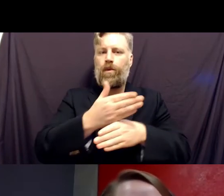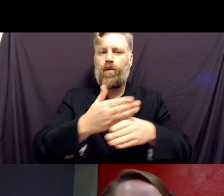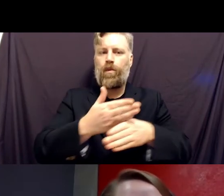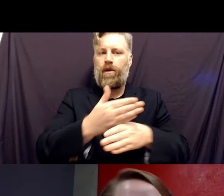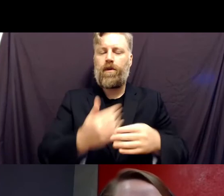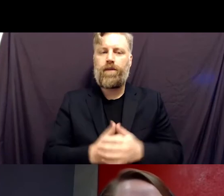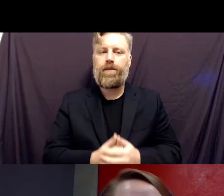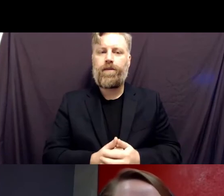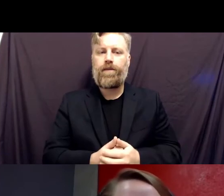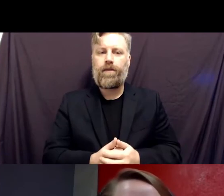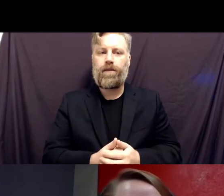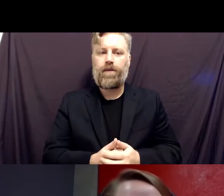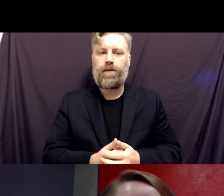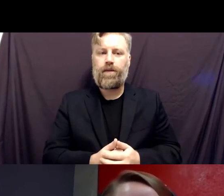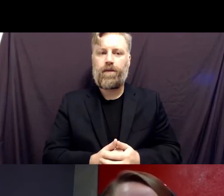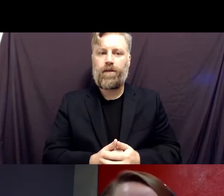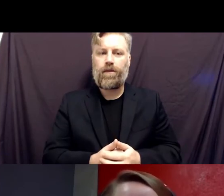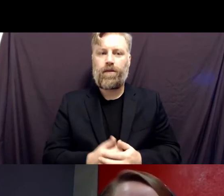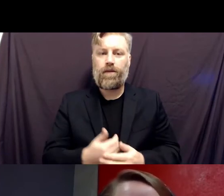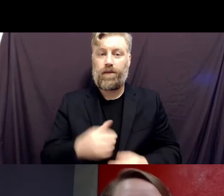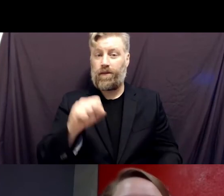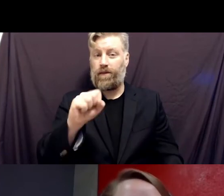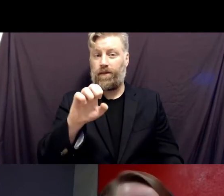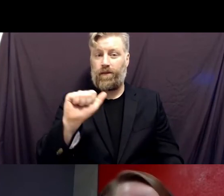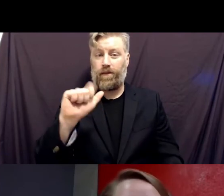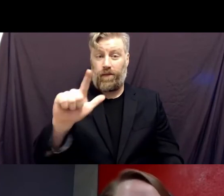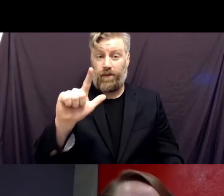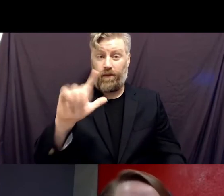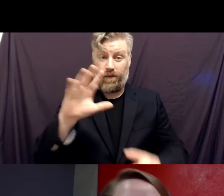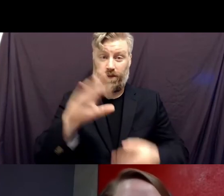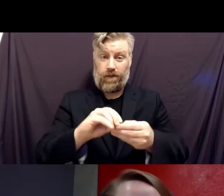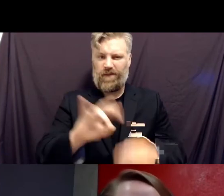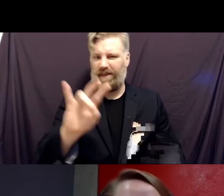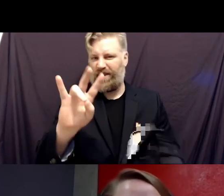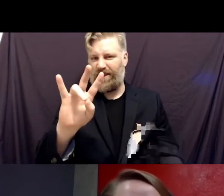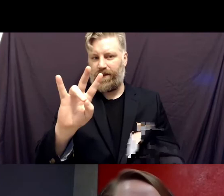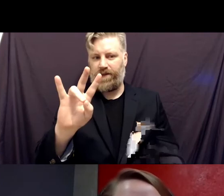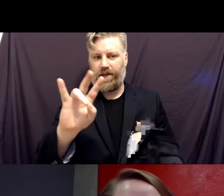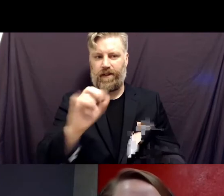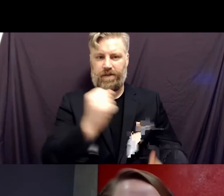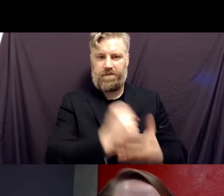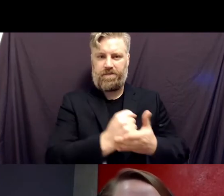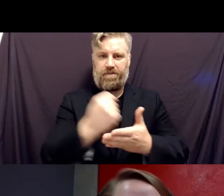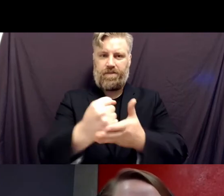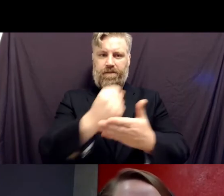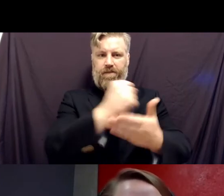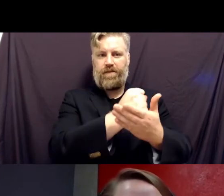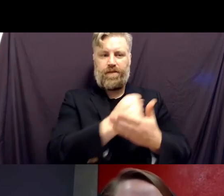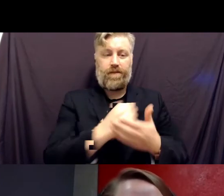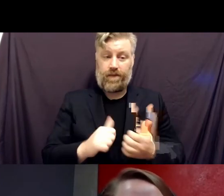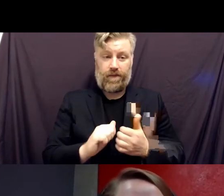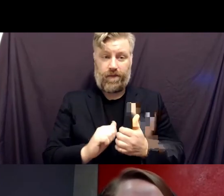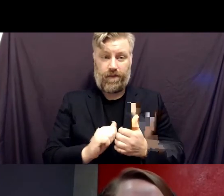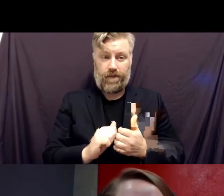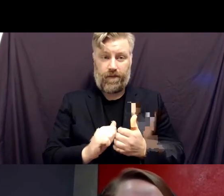have 7 seals. And the seals are done by wood